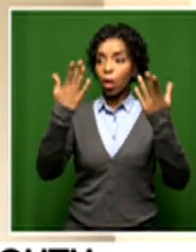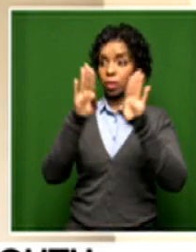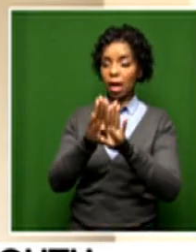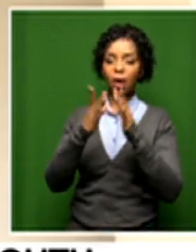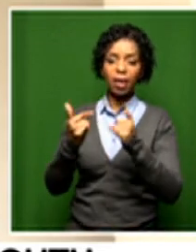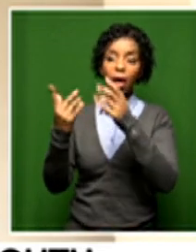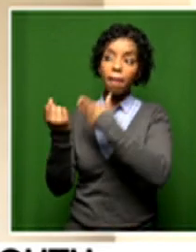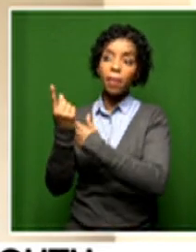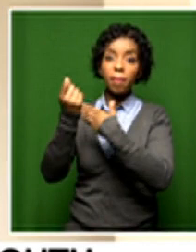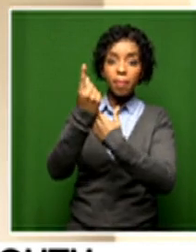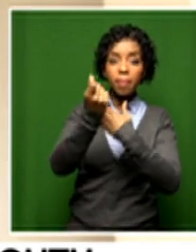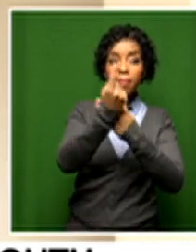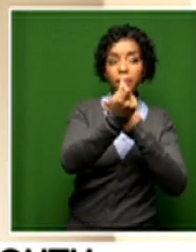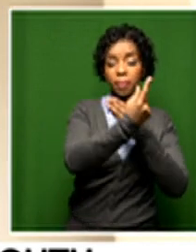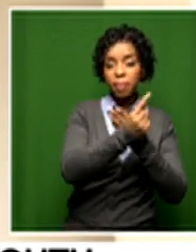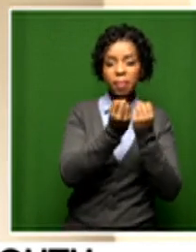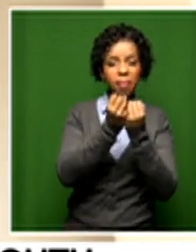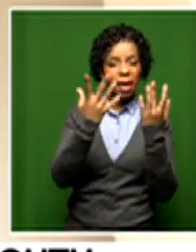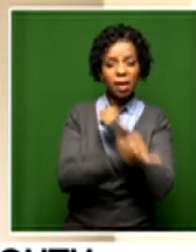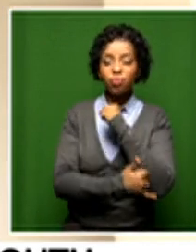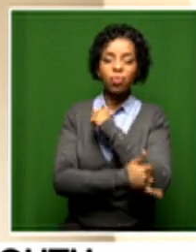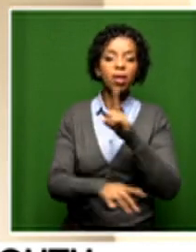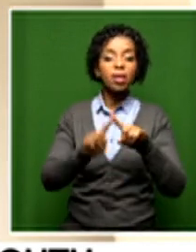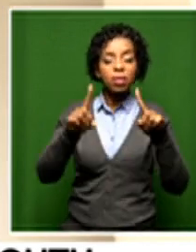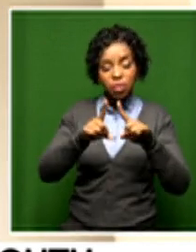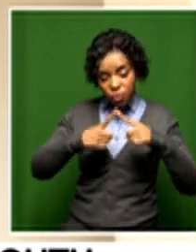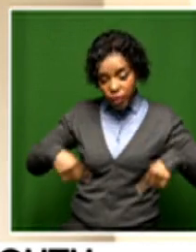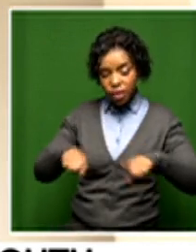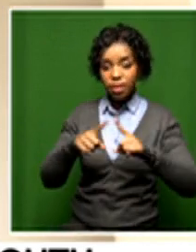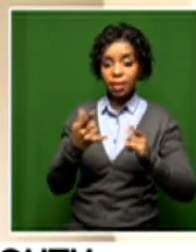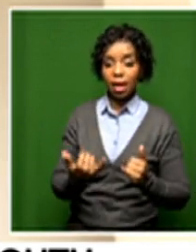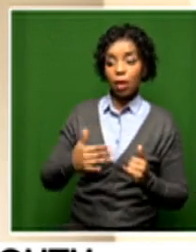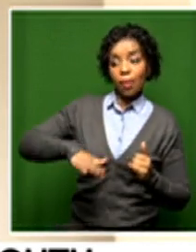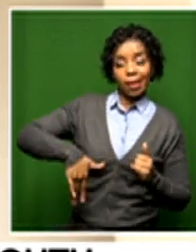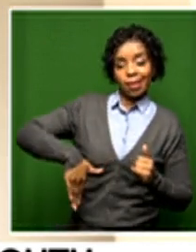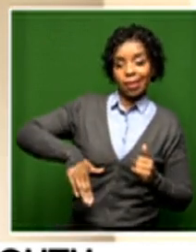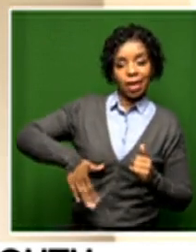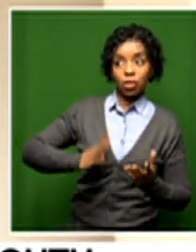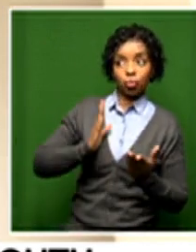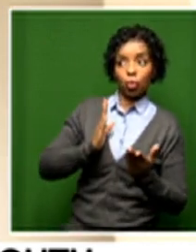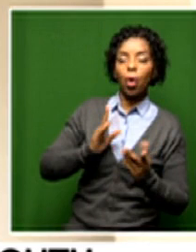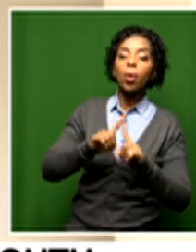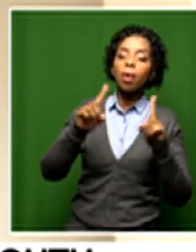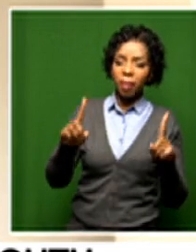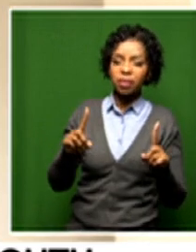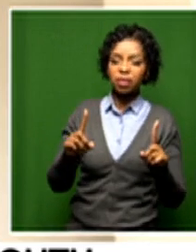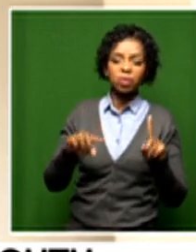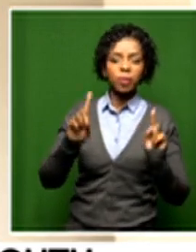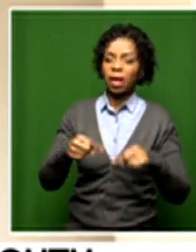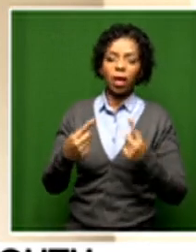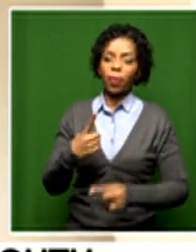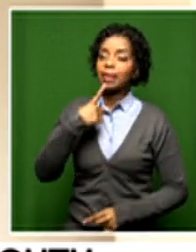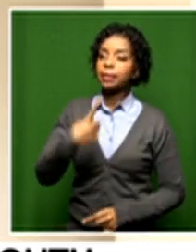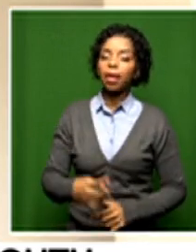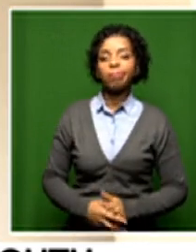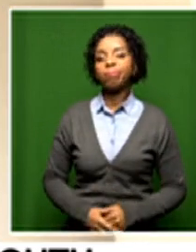number of countries have seen this. And so we haven't come to that point yet, but it's not possible for us to predict that